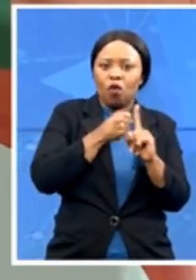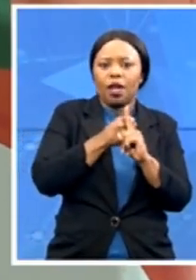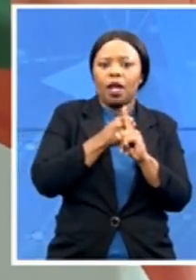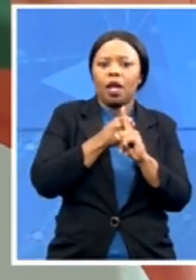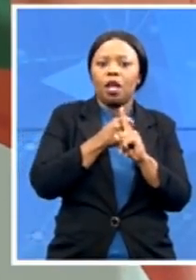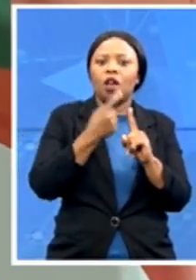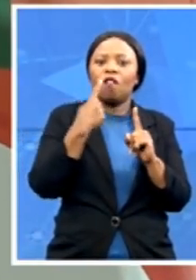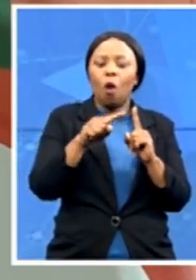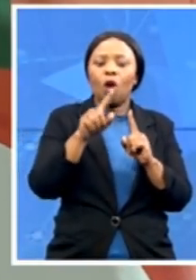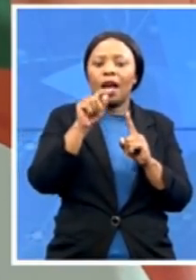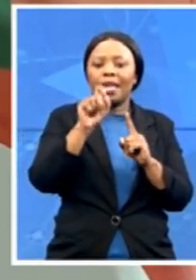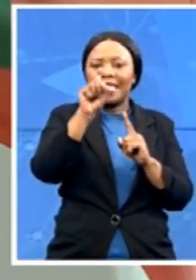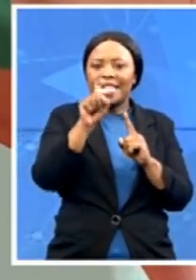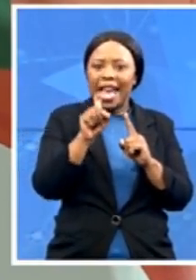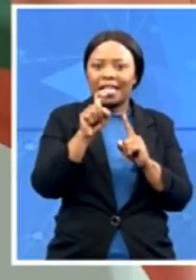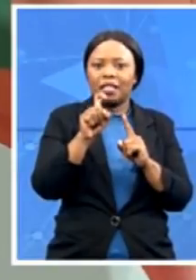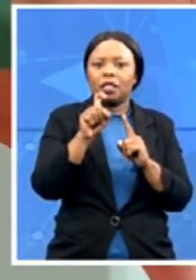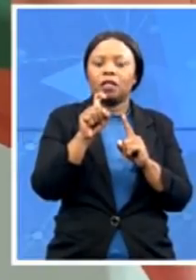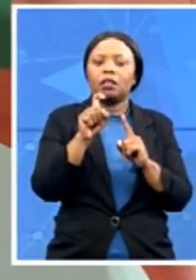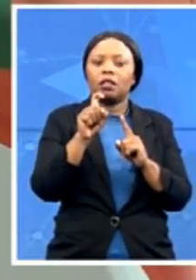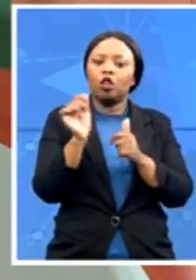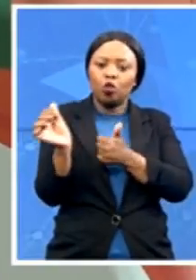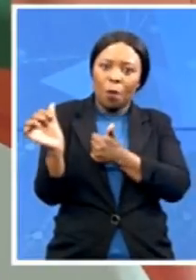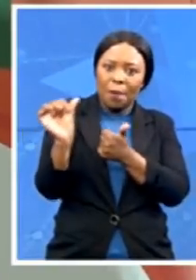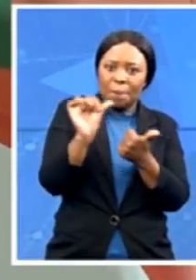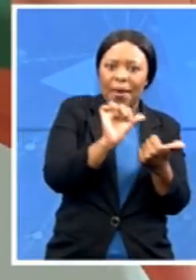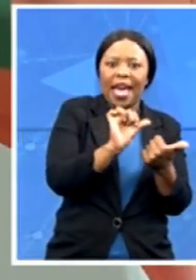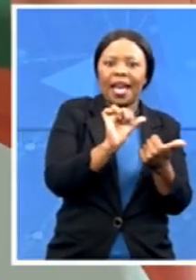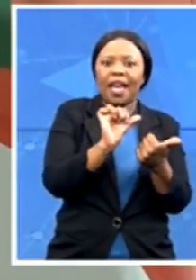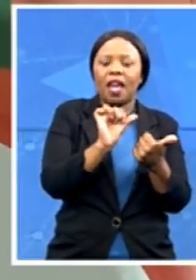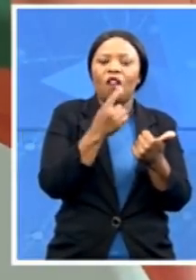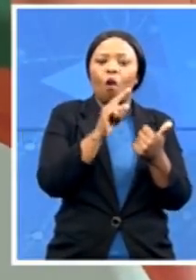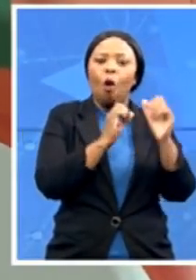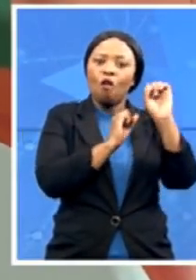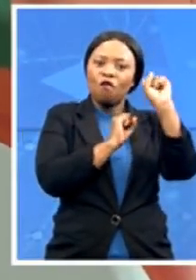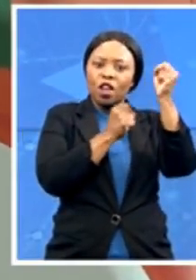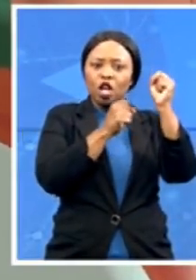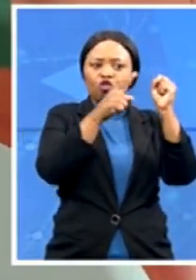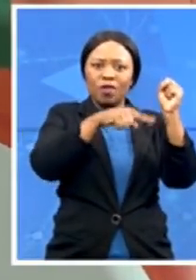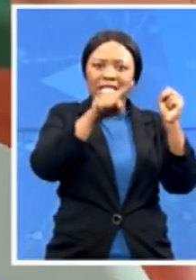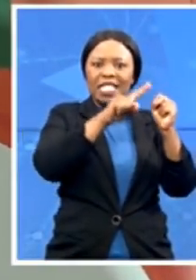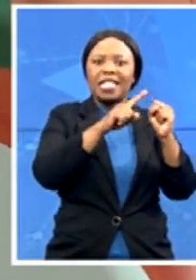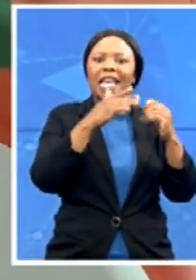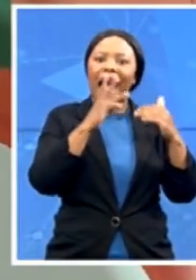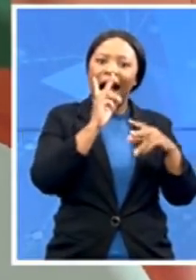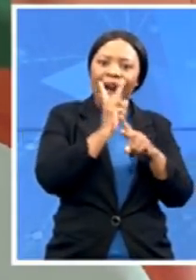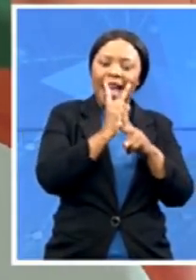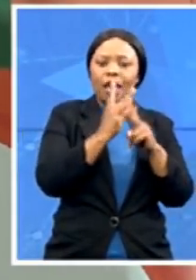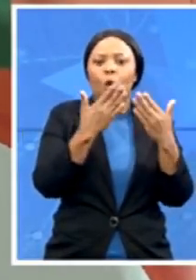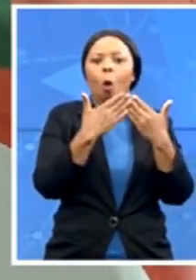be reinstated, for factories to be reopened closer to where rural communities